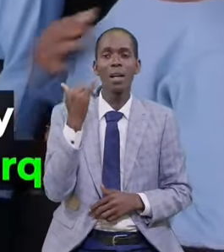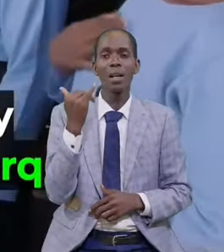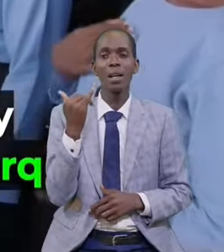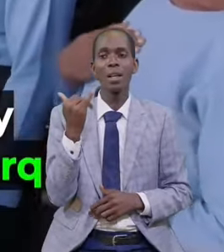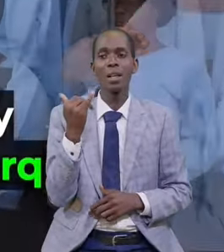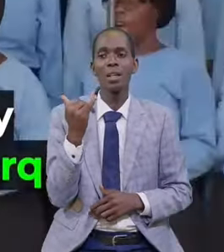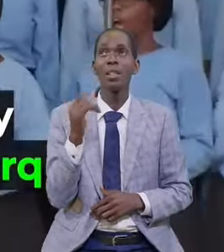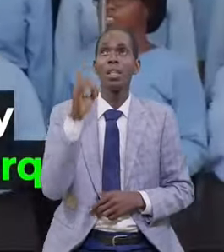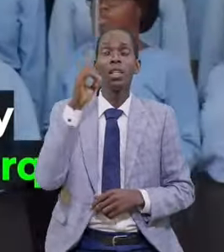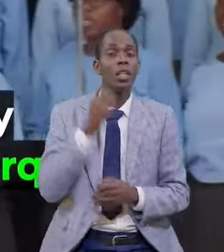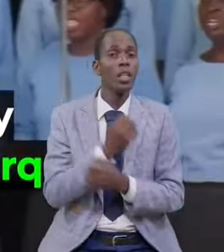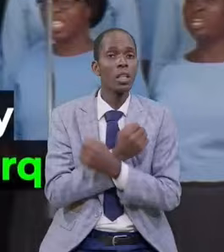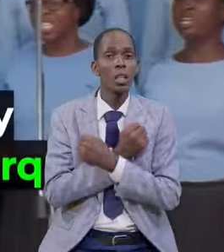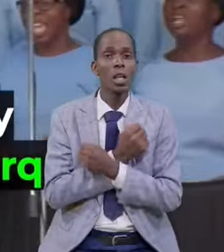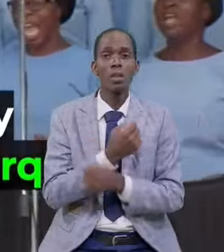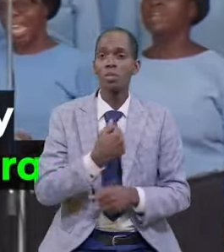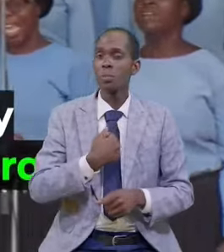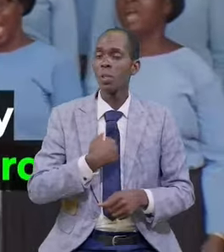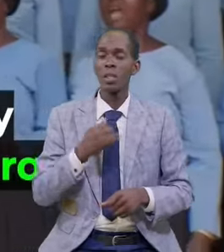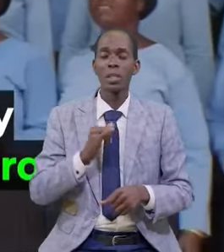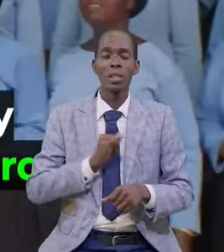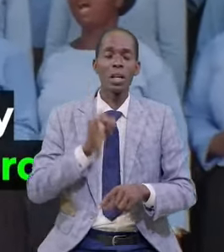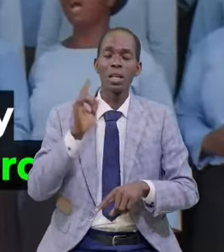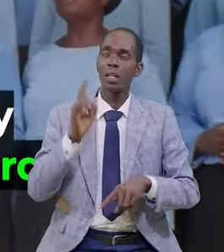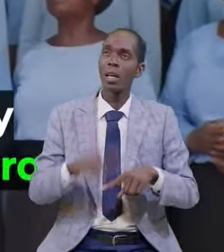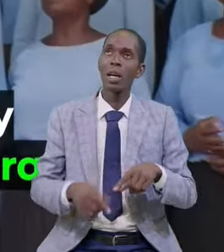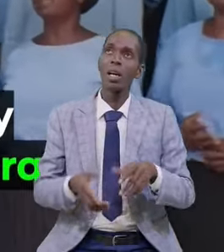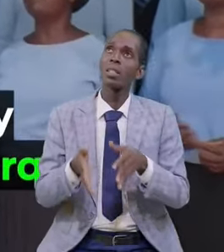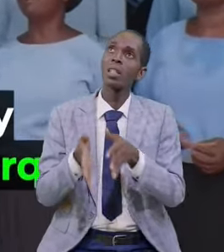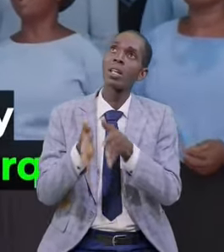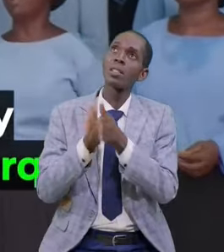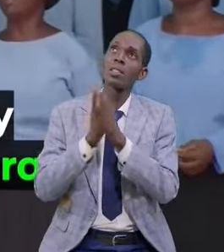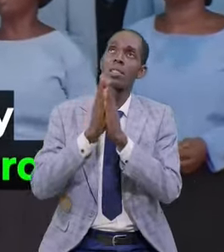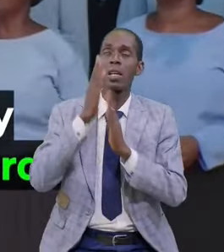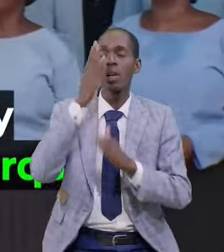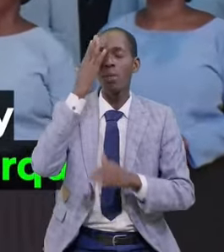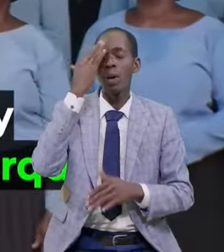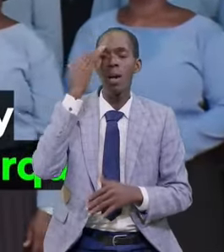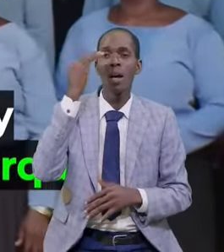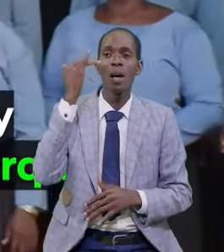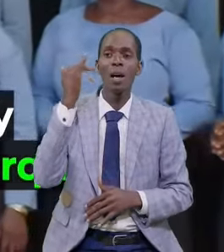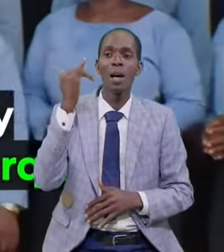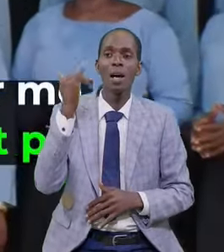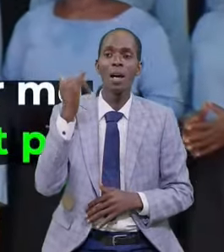say he loves me I canot say